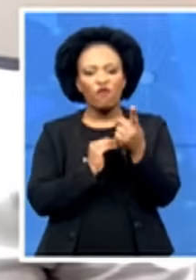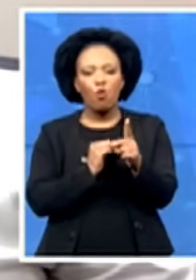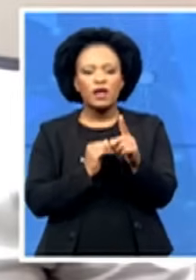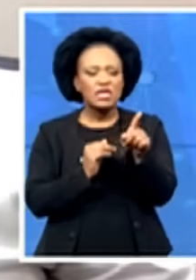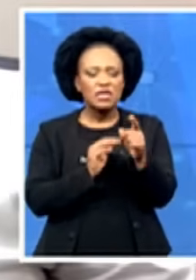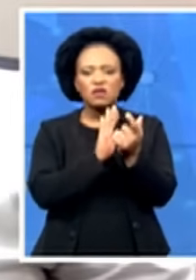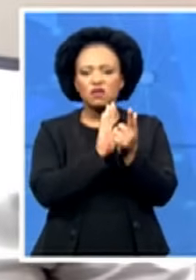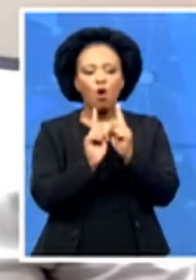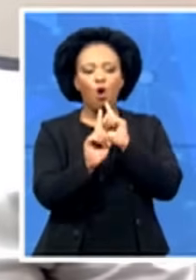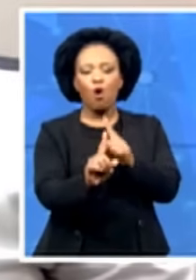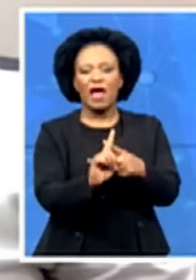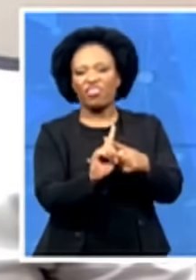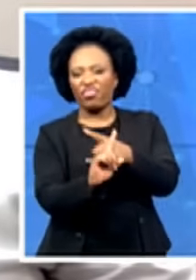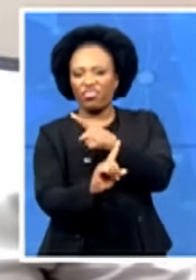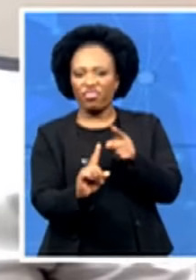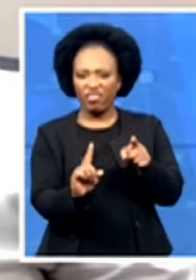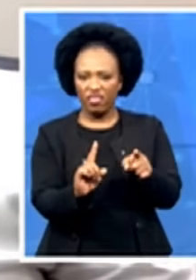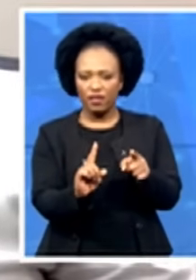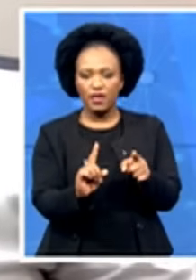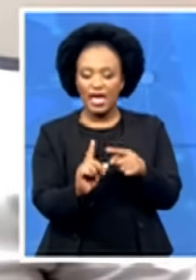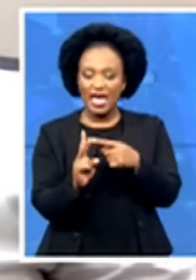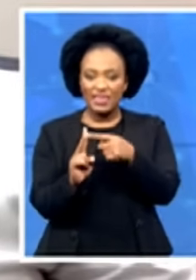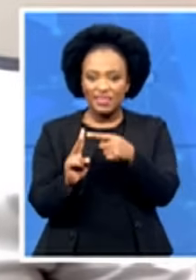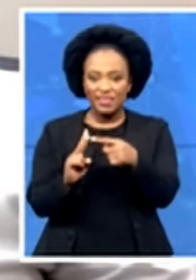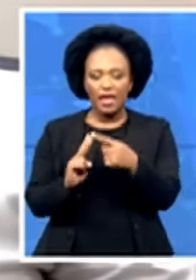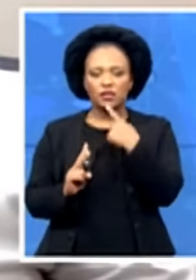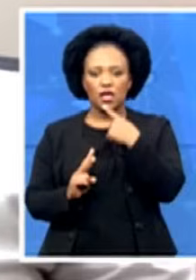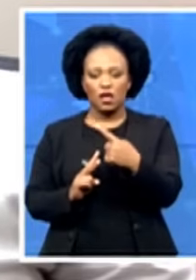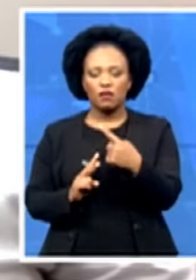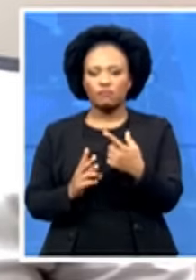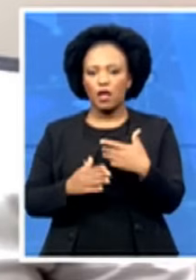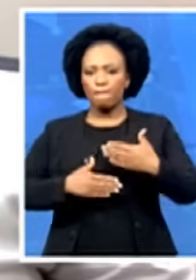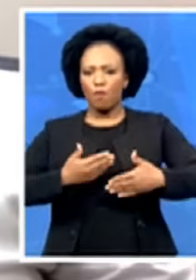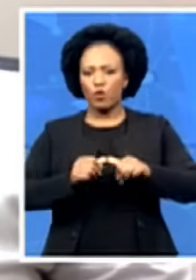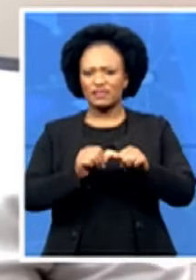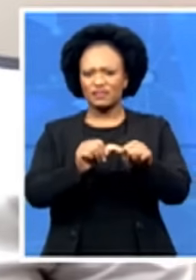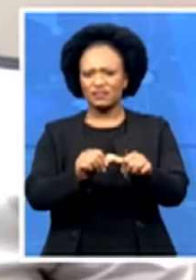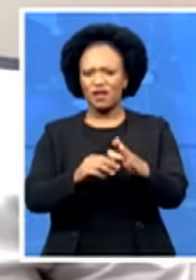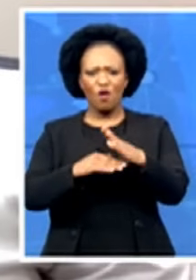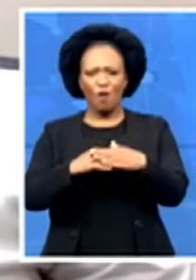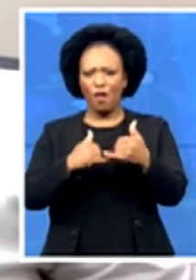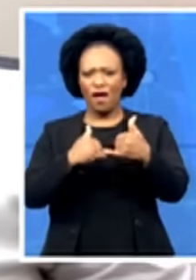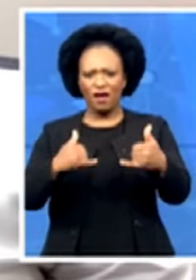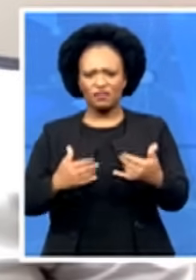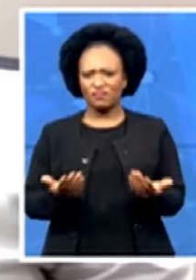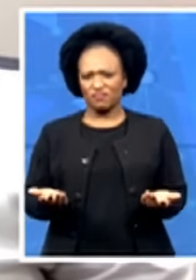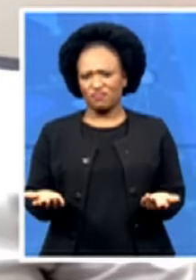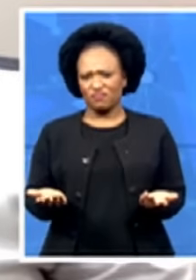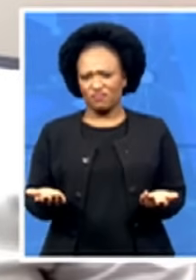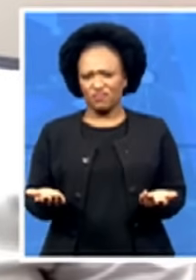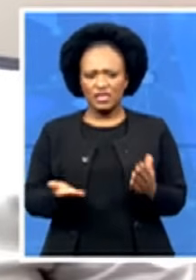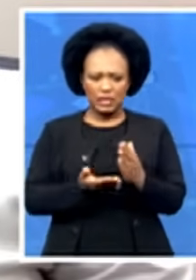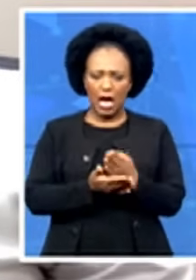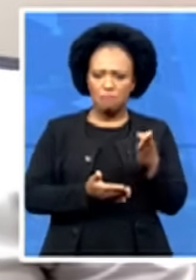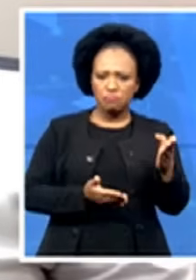this process, it's a hybrid process, but it never afforded him an opportunity to plead to a charge, because the charge must be